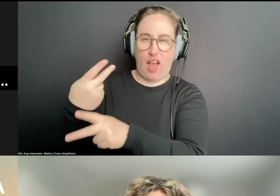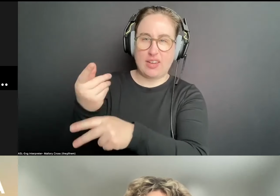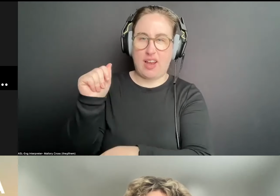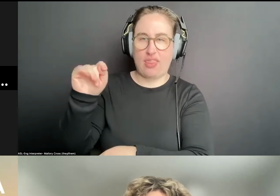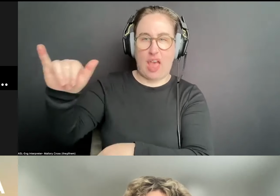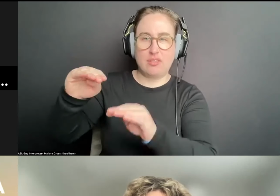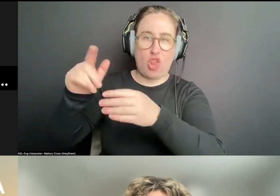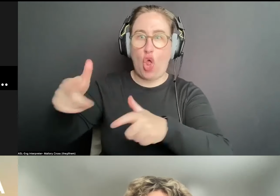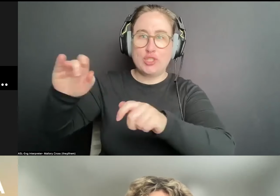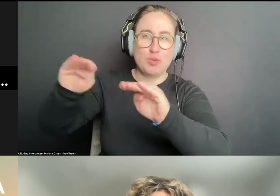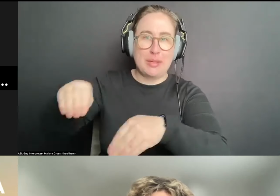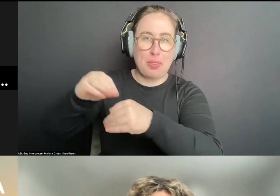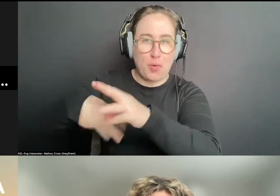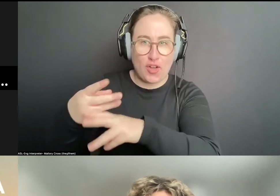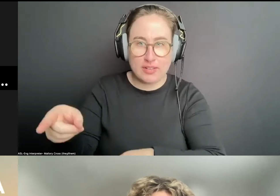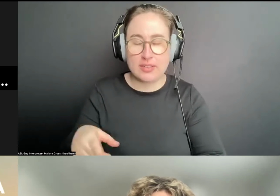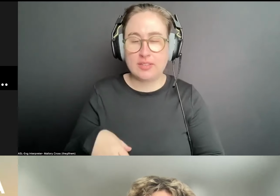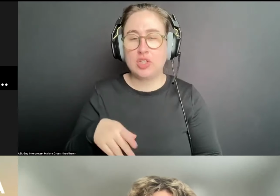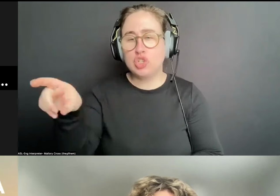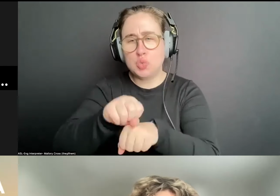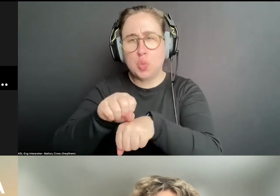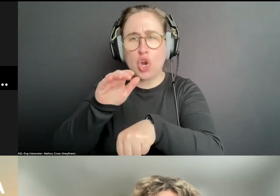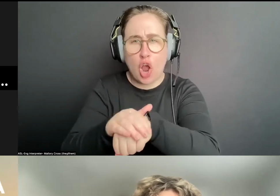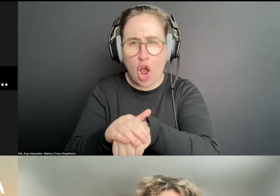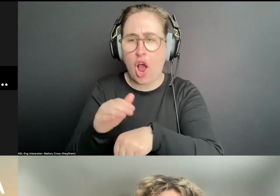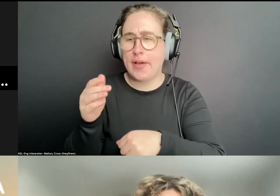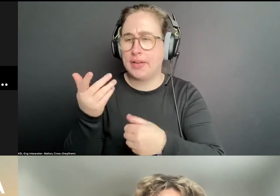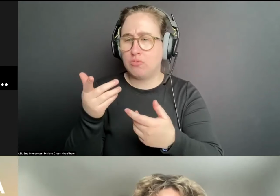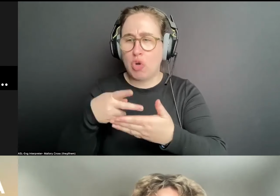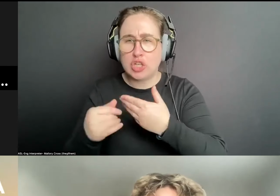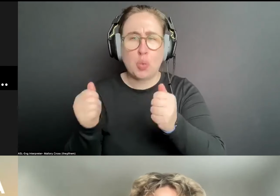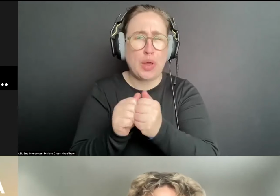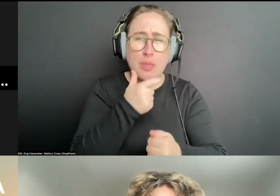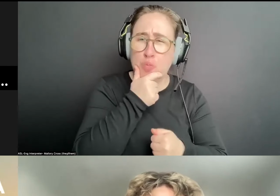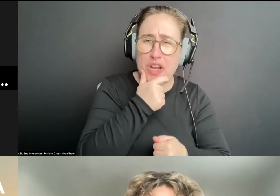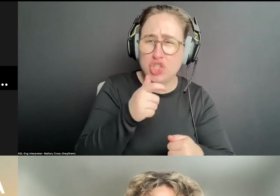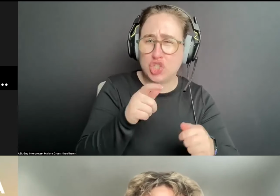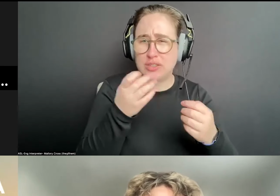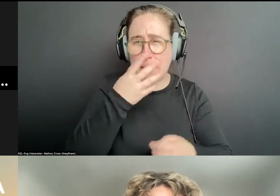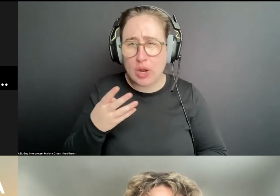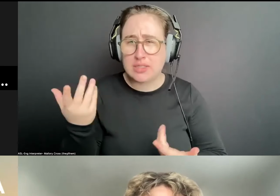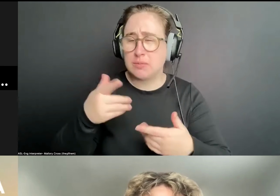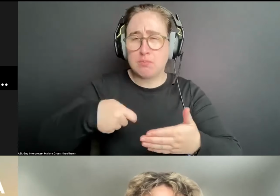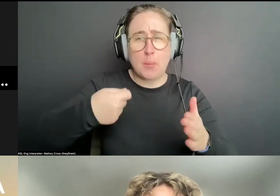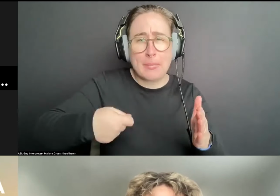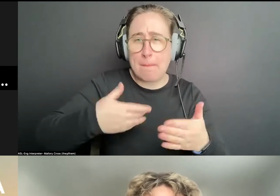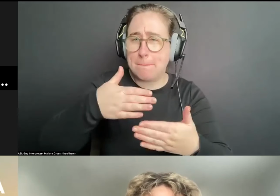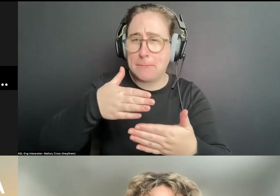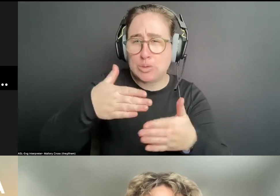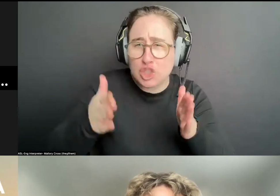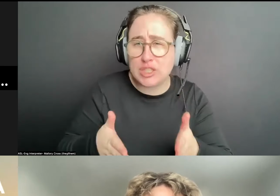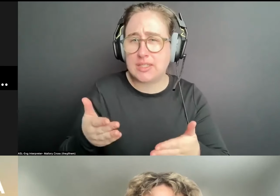world. She has worked on projects with Kurdish immigrants, musicians, filmmakers, and community members. She's also